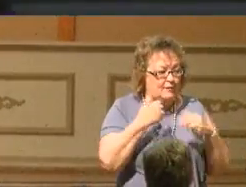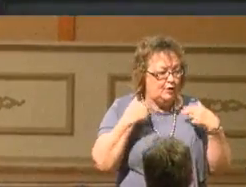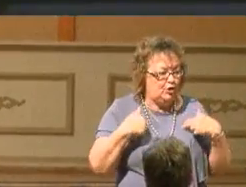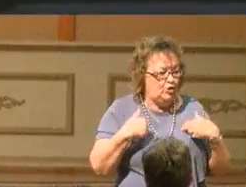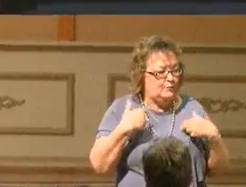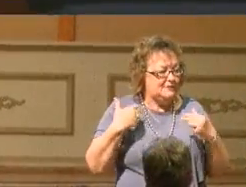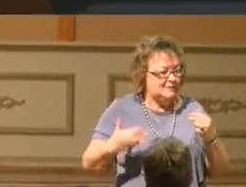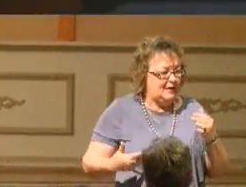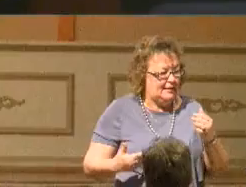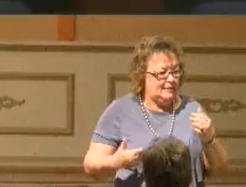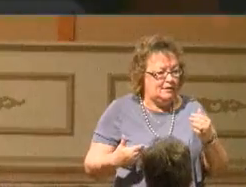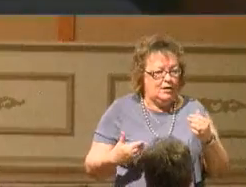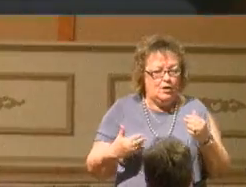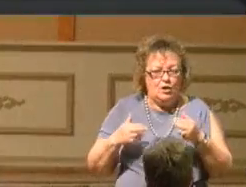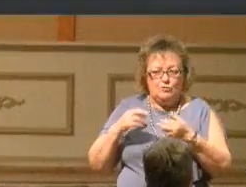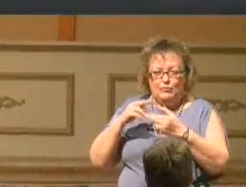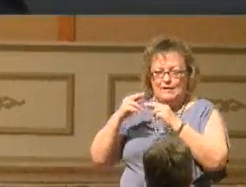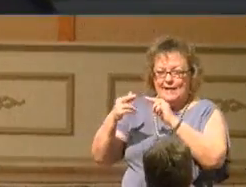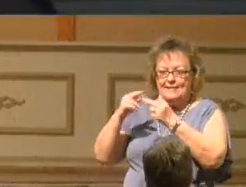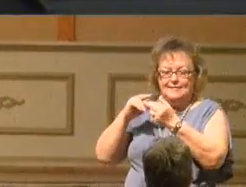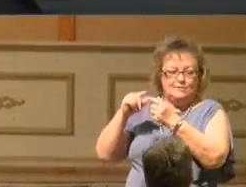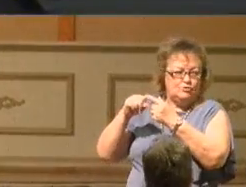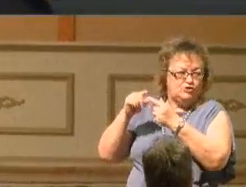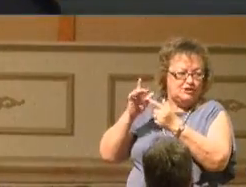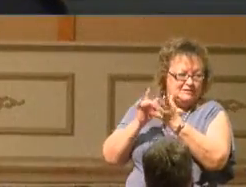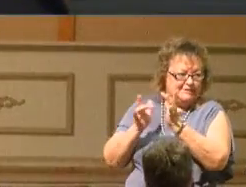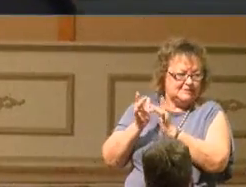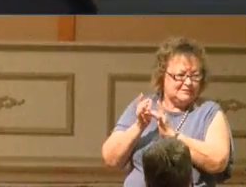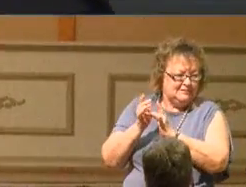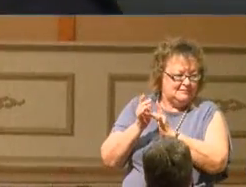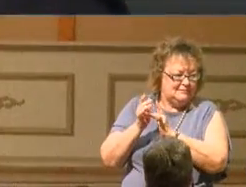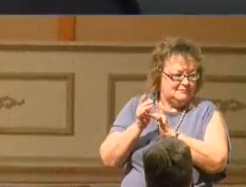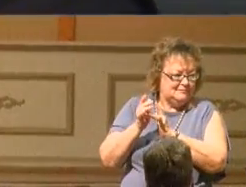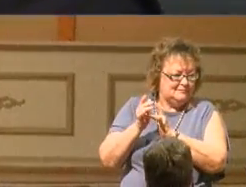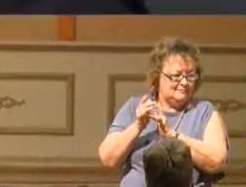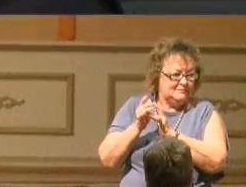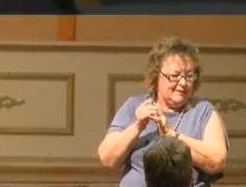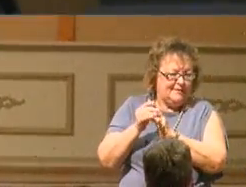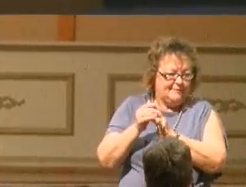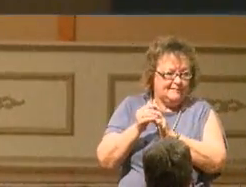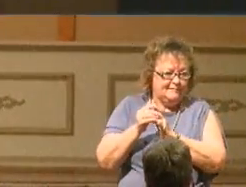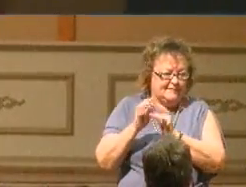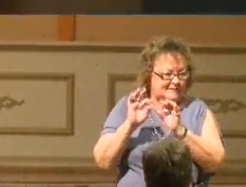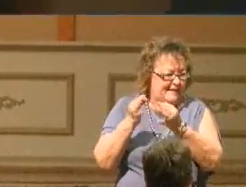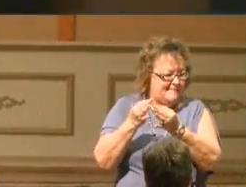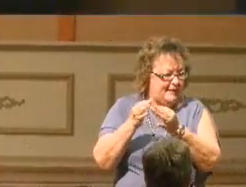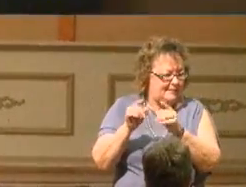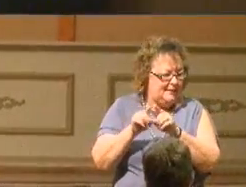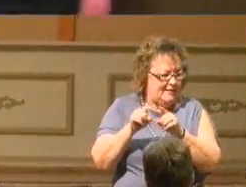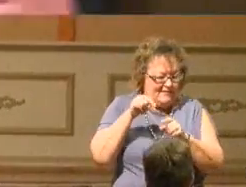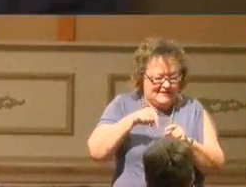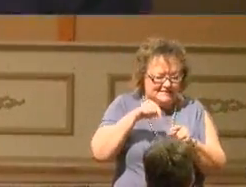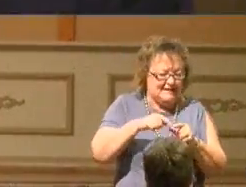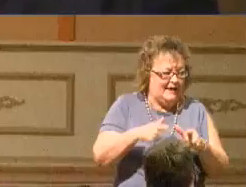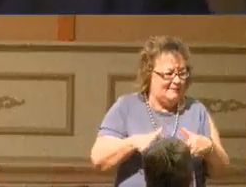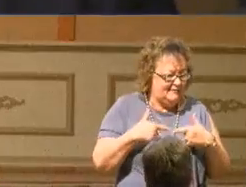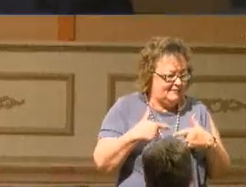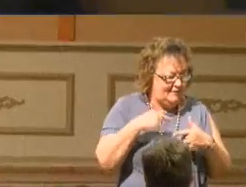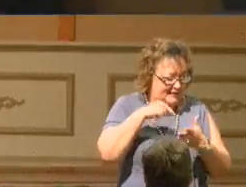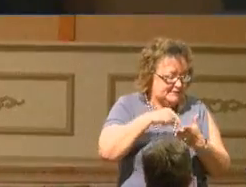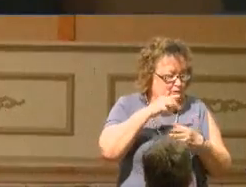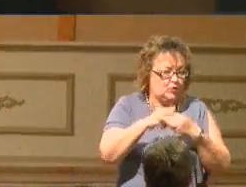side related to Jesus? Now, In this life, in this